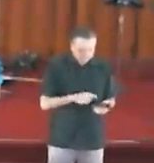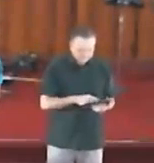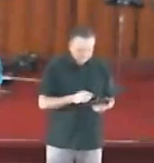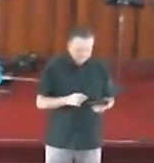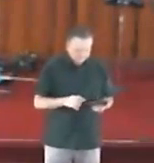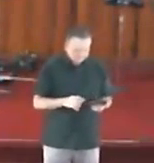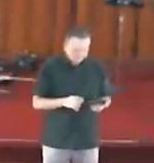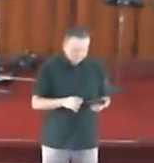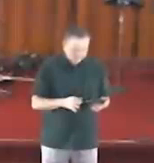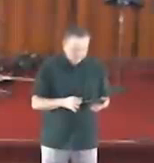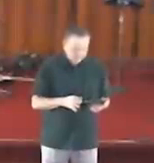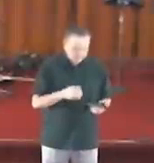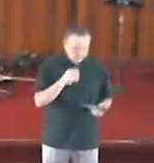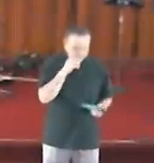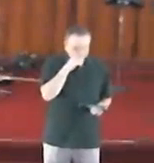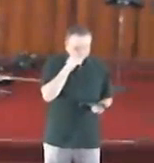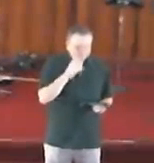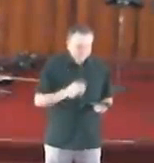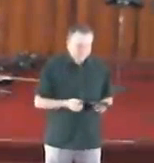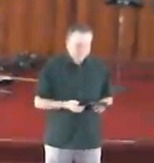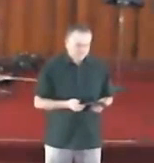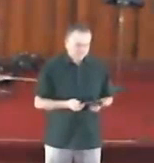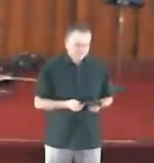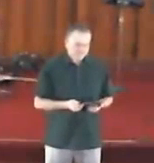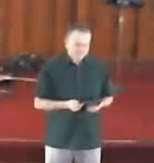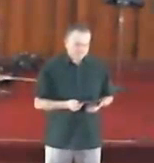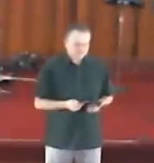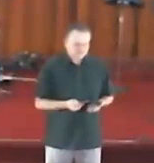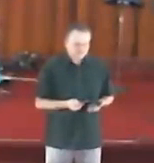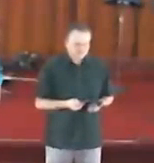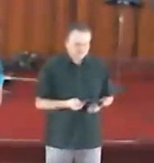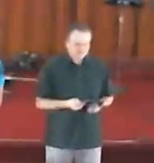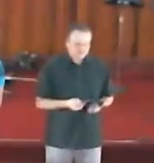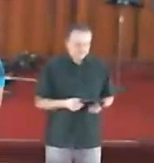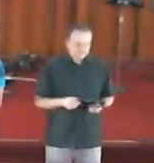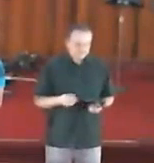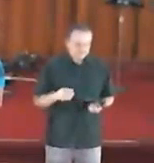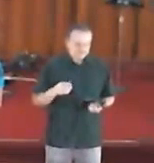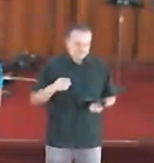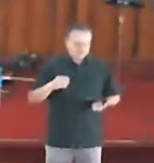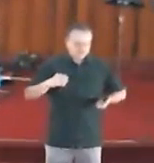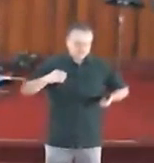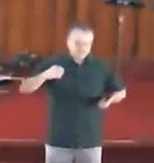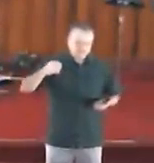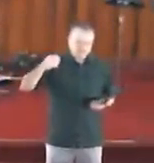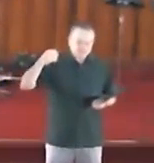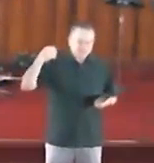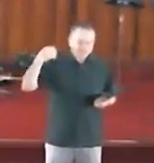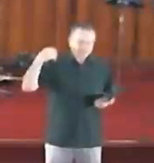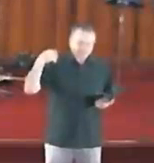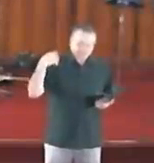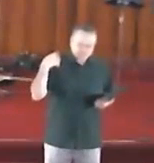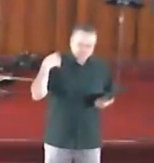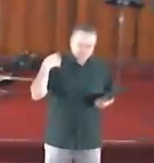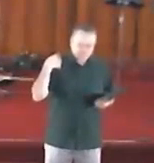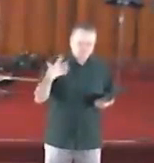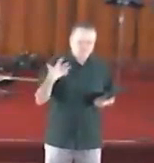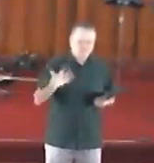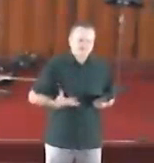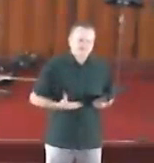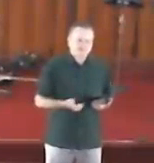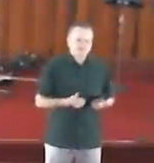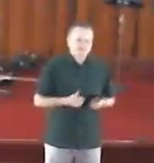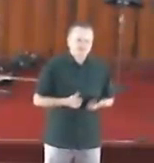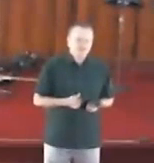And we ask, Lord, that you reveal your word to us and that it might be living and effective. Yo te pido, Espíritu Santo, que tú